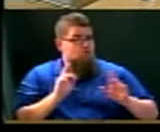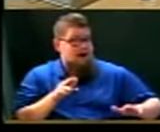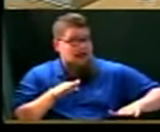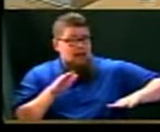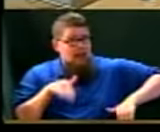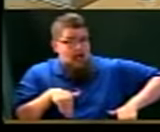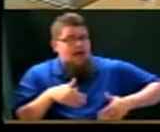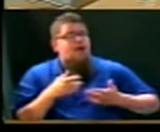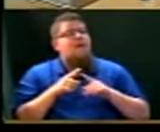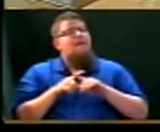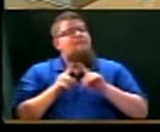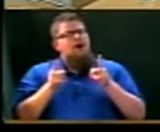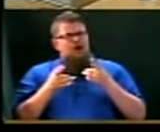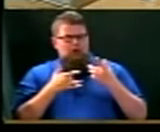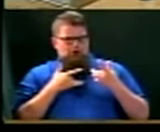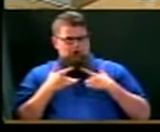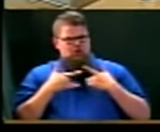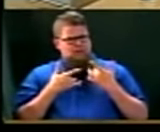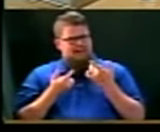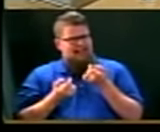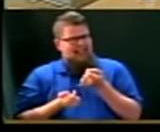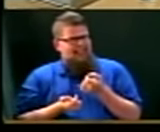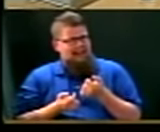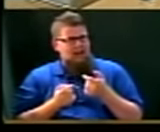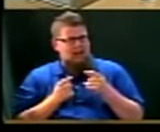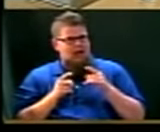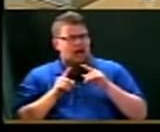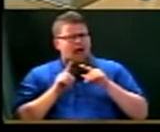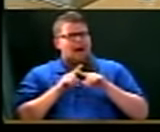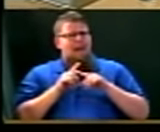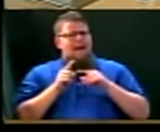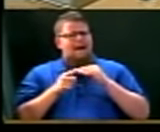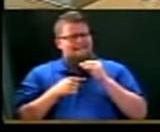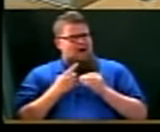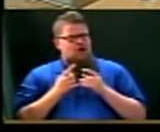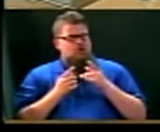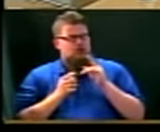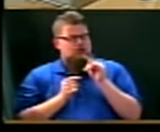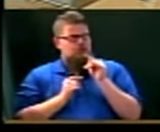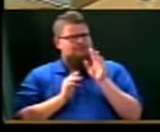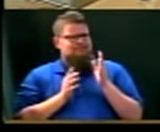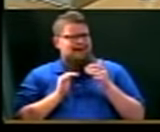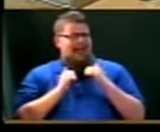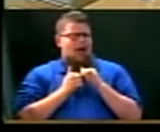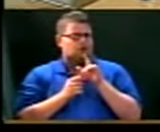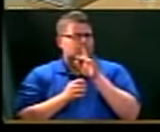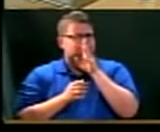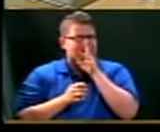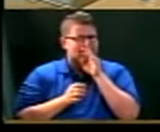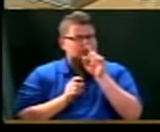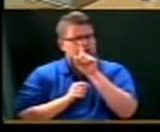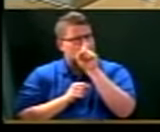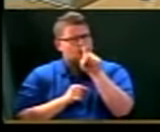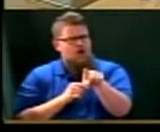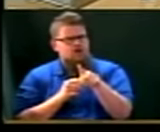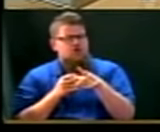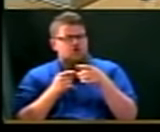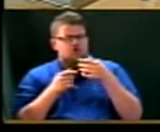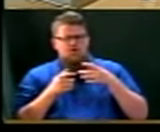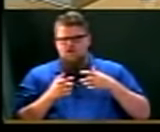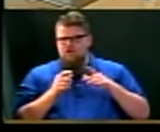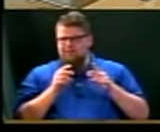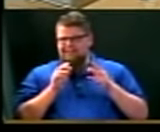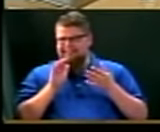what concerns me a little bit about the tone I'm hearing in some of your questions is that you think there's some